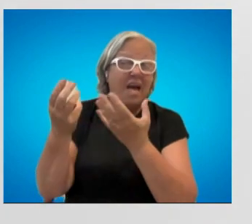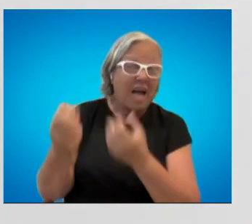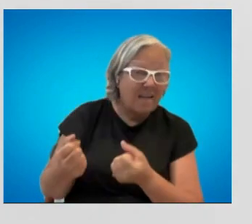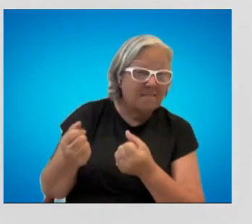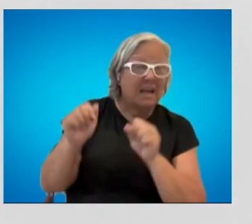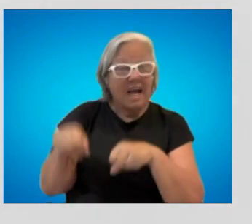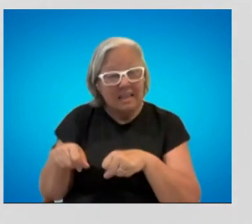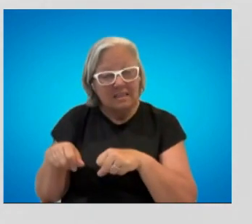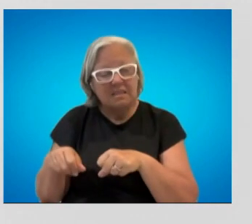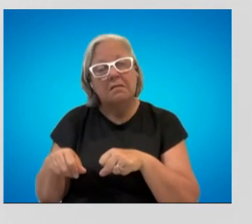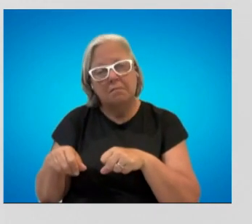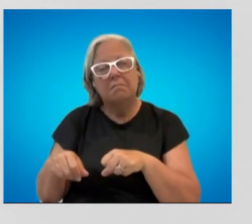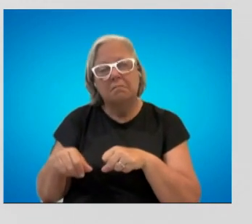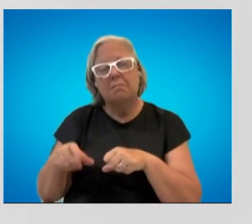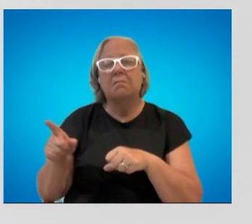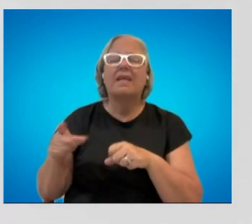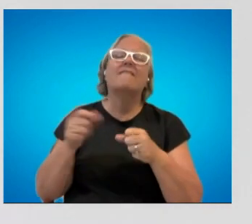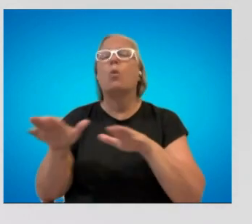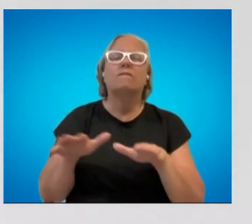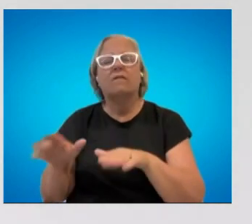is lower.